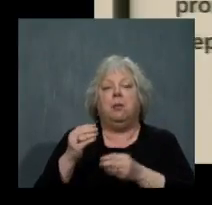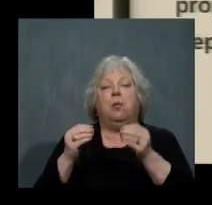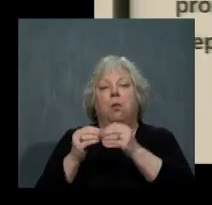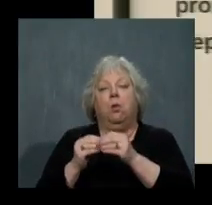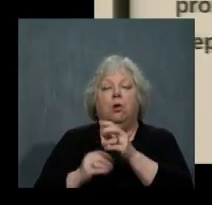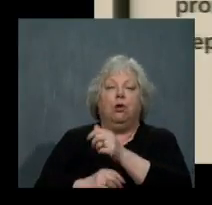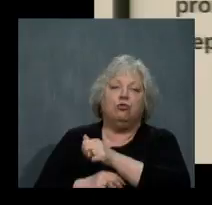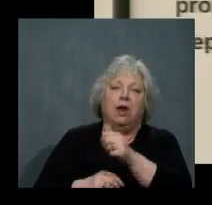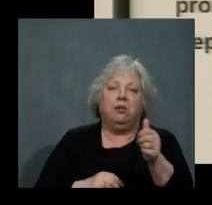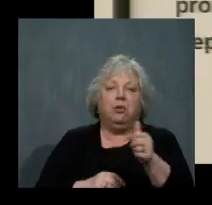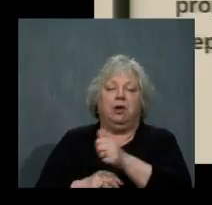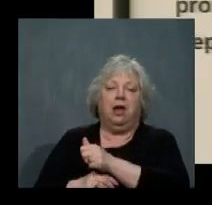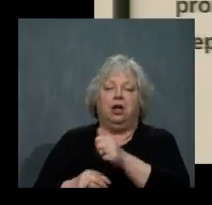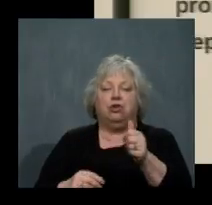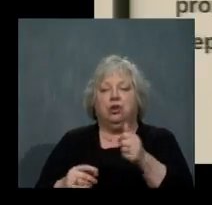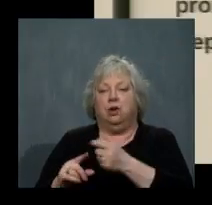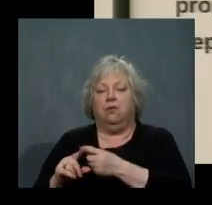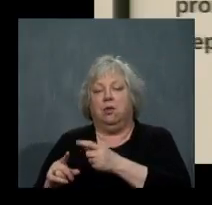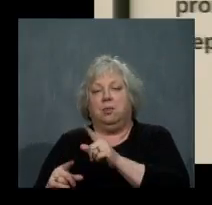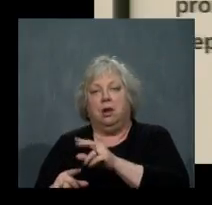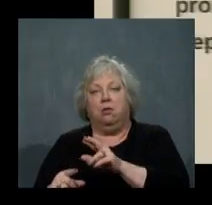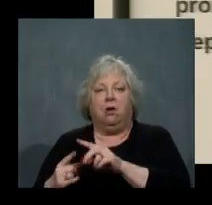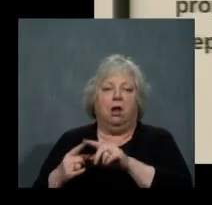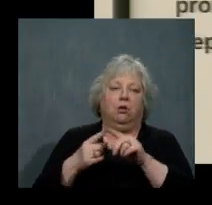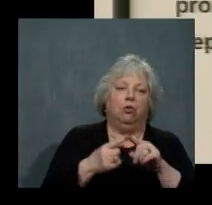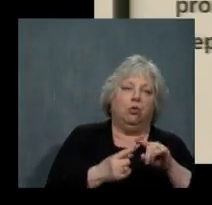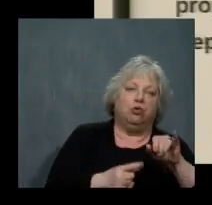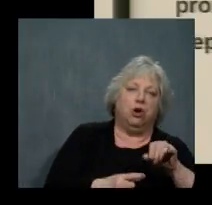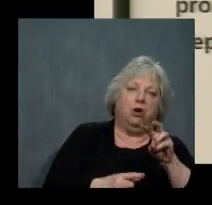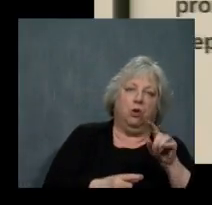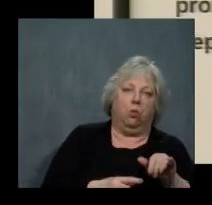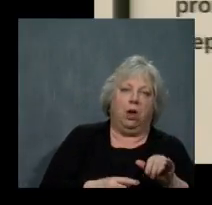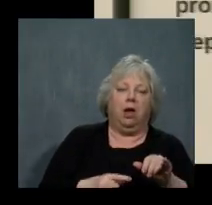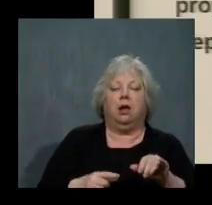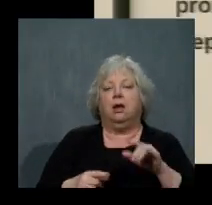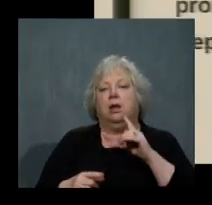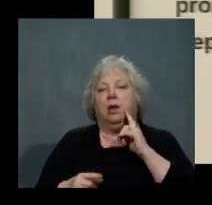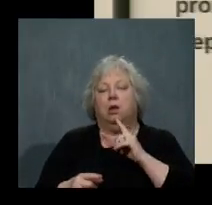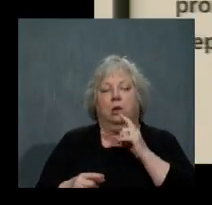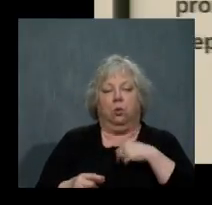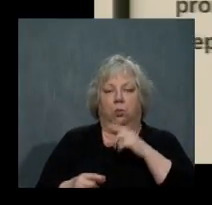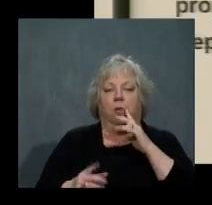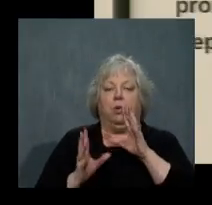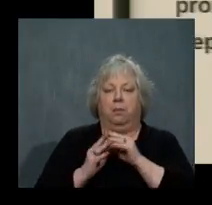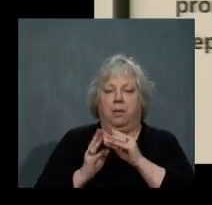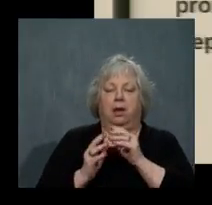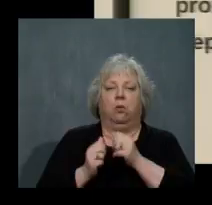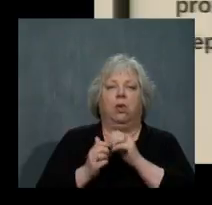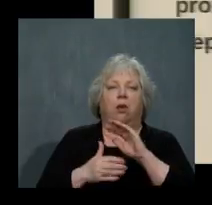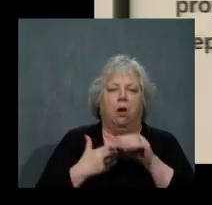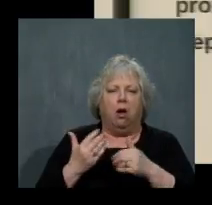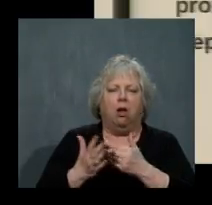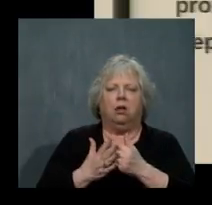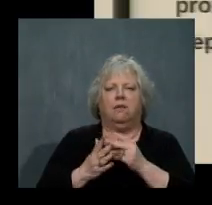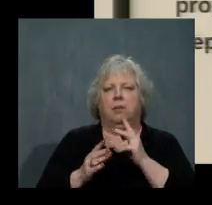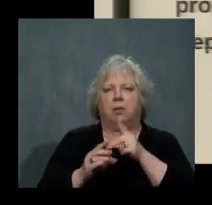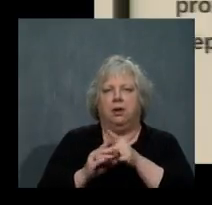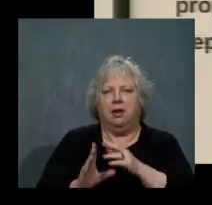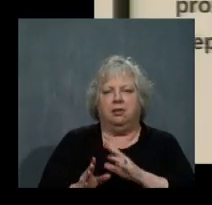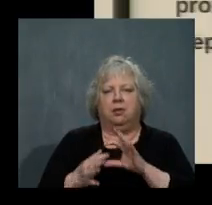transportation to and from Jericho Way. We'll meet with all the participants, as I said, regarding the Broadway Bridge